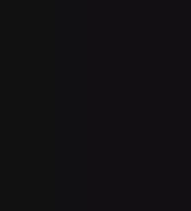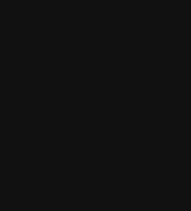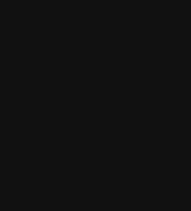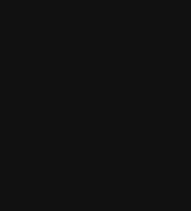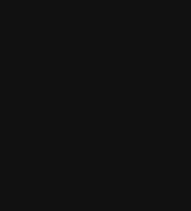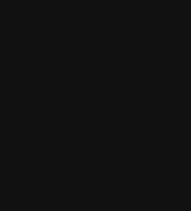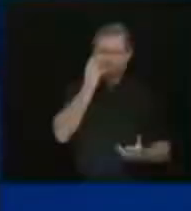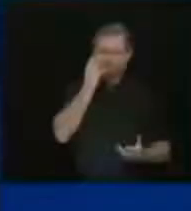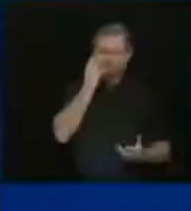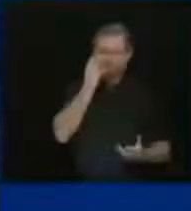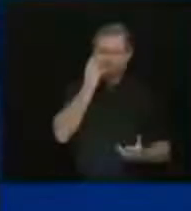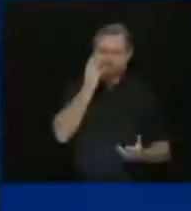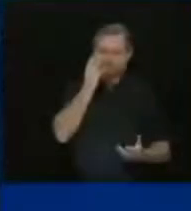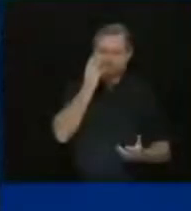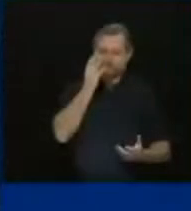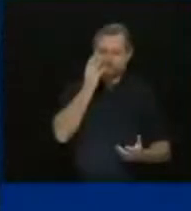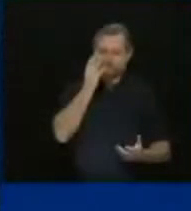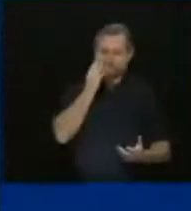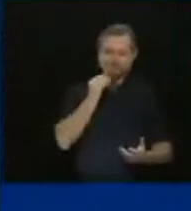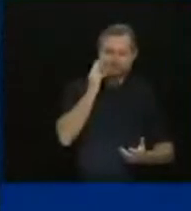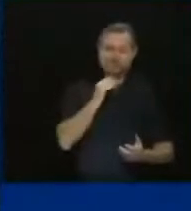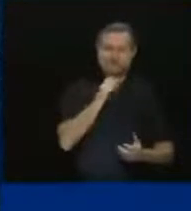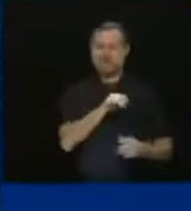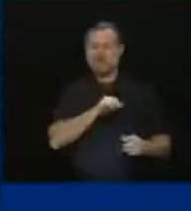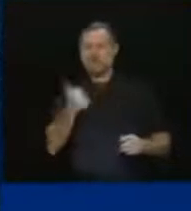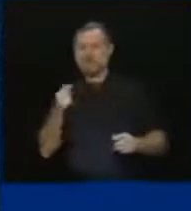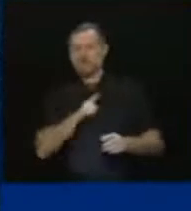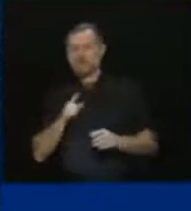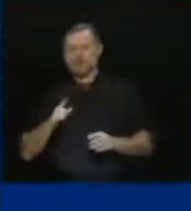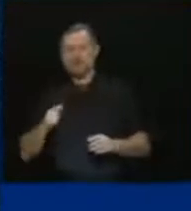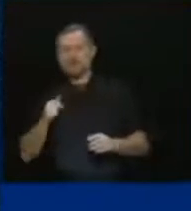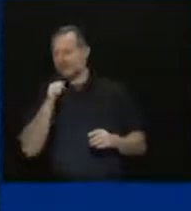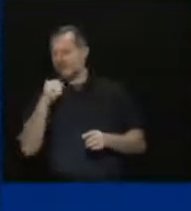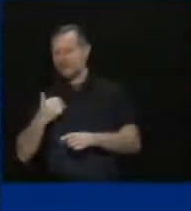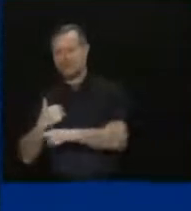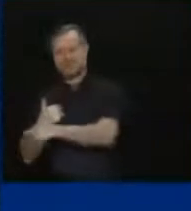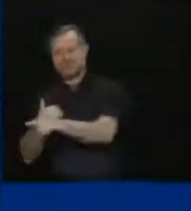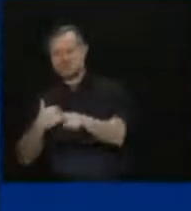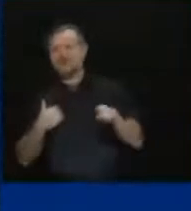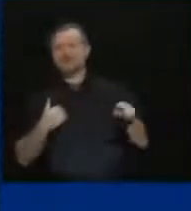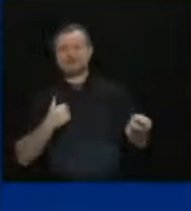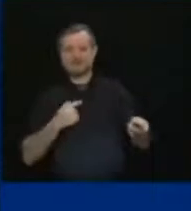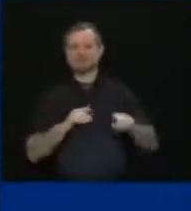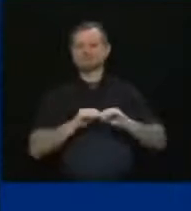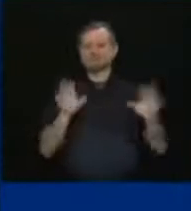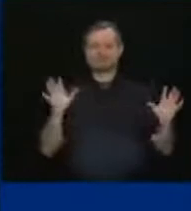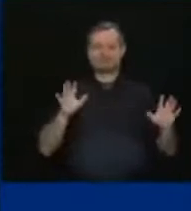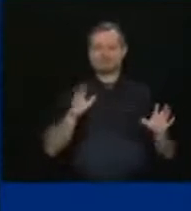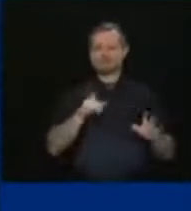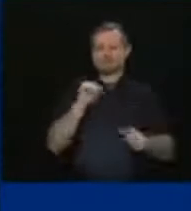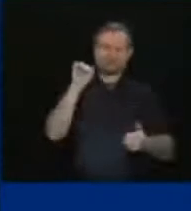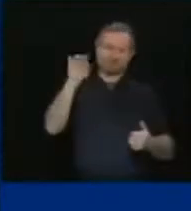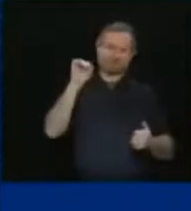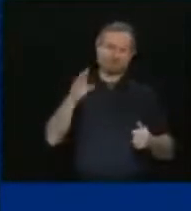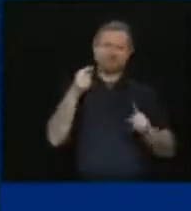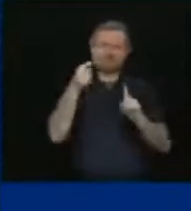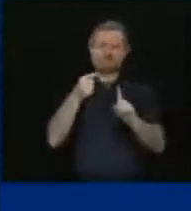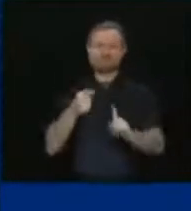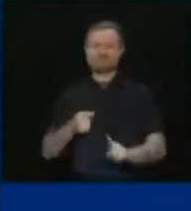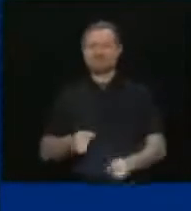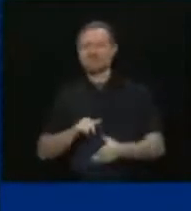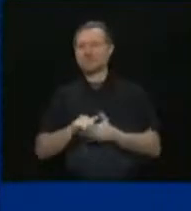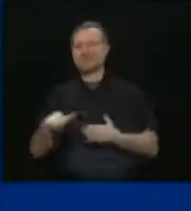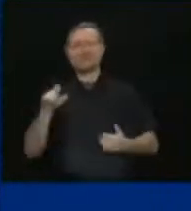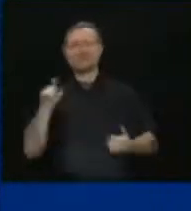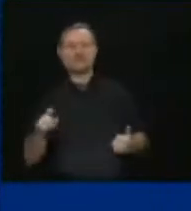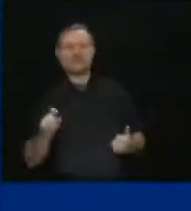another gentleman from the Bronx. Lays the cards on the table for what New Yorkers need, and New Yorkers need compassion. That's true.